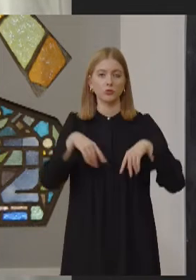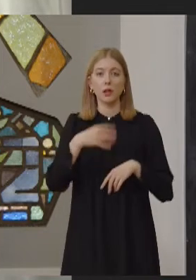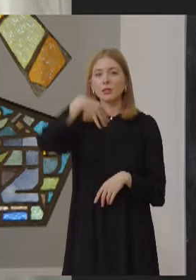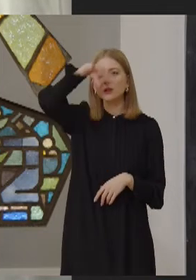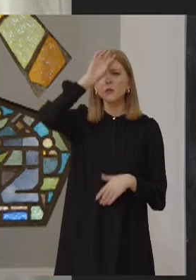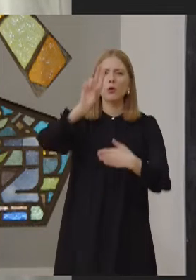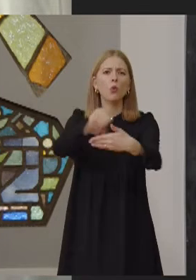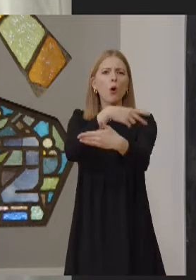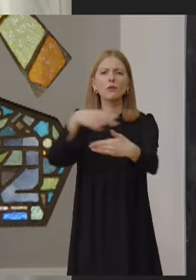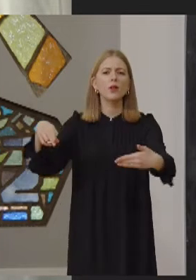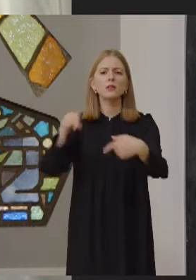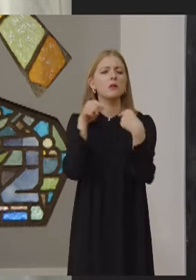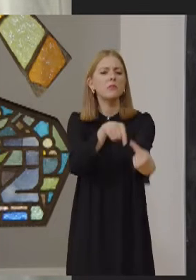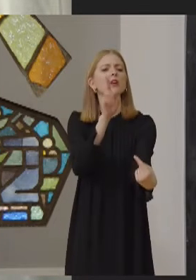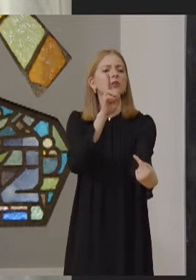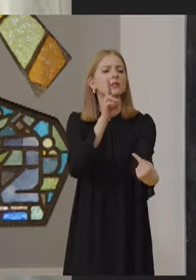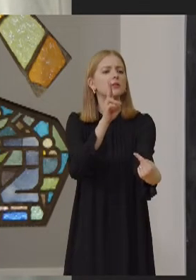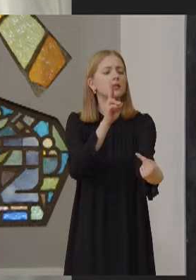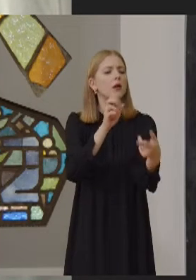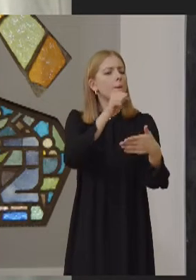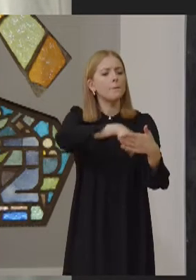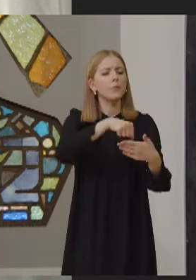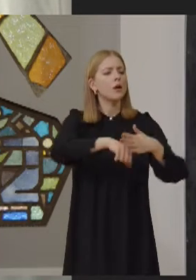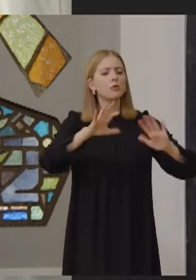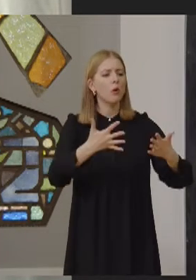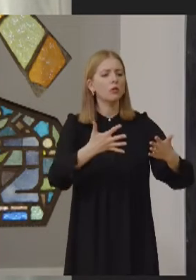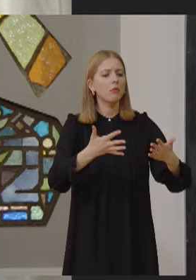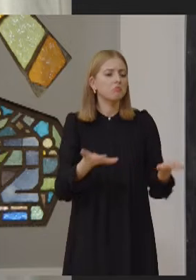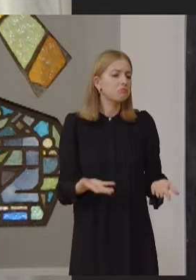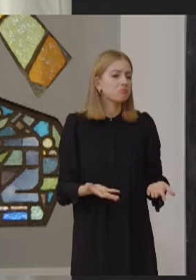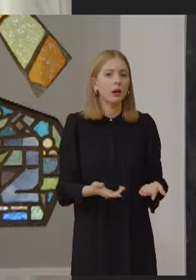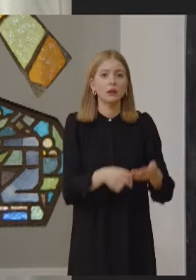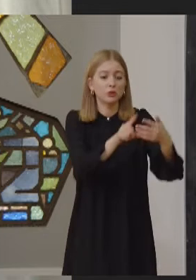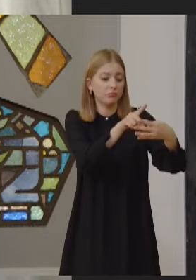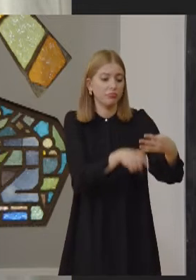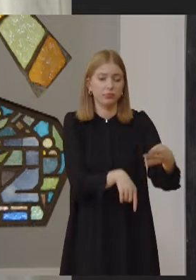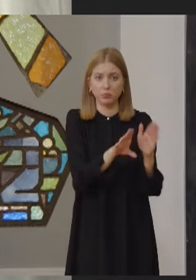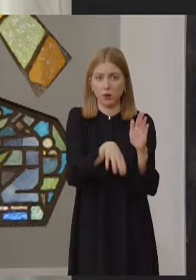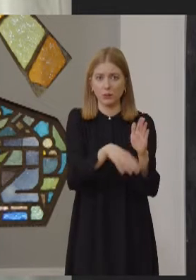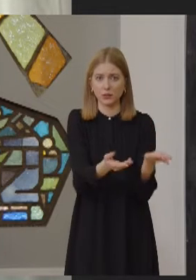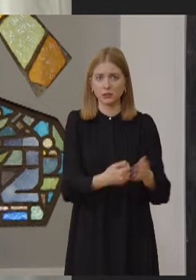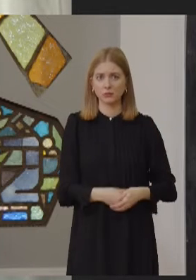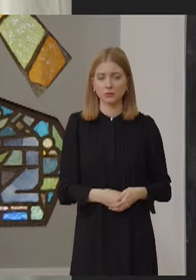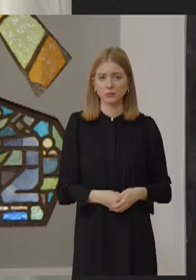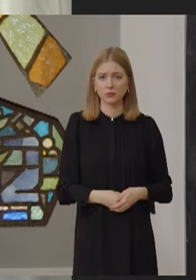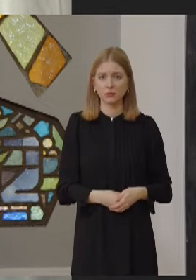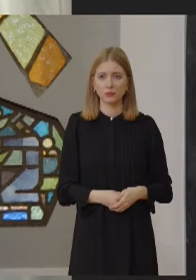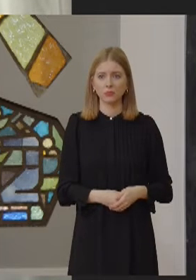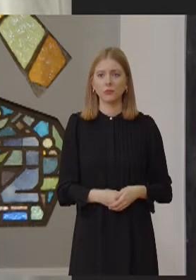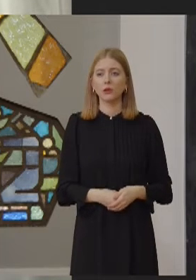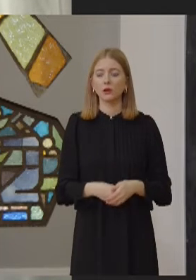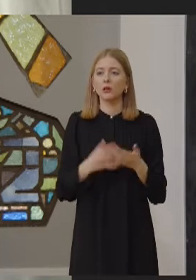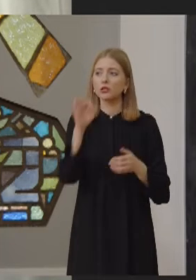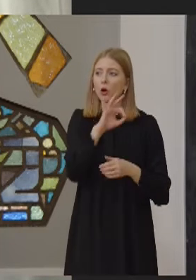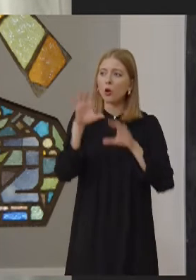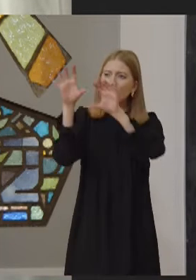Stambulo konvenciją, aš dar kartą kartoju, tiesiog nėra. I haven't heard any normal arguments against the convention, and